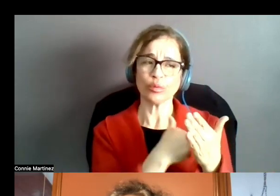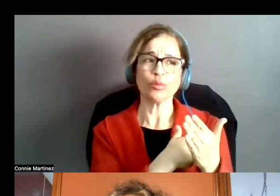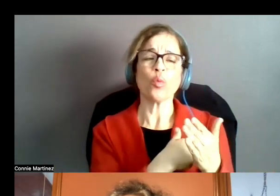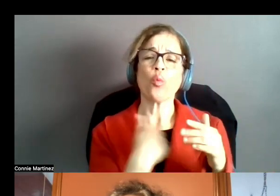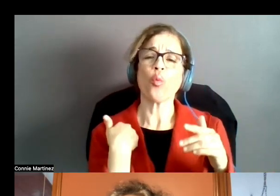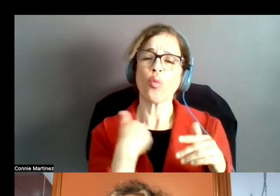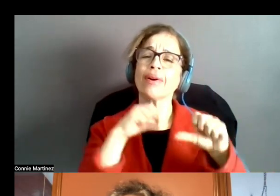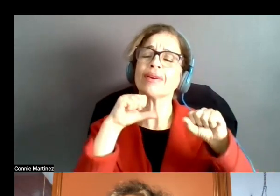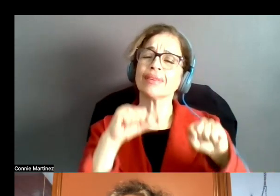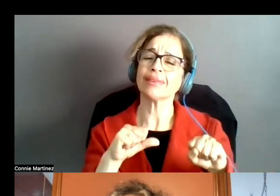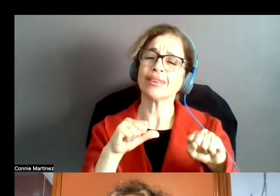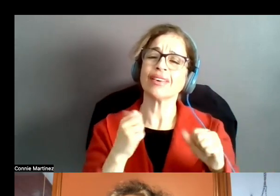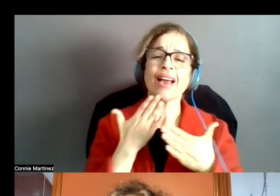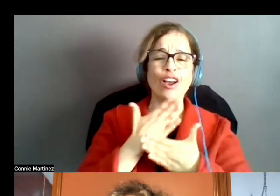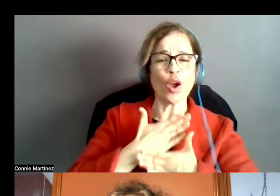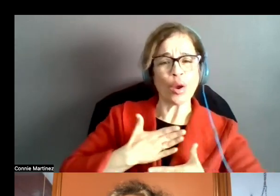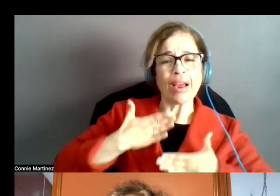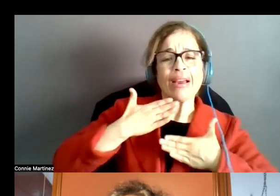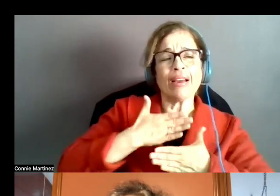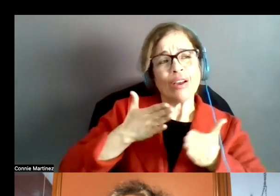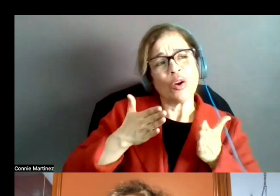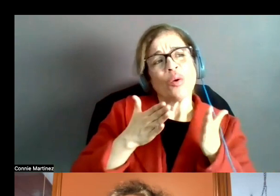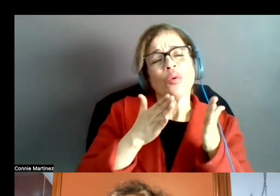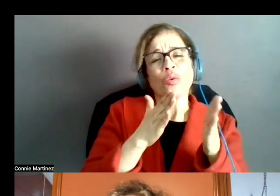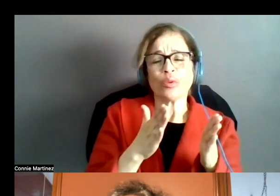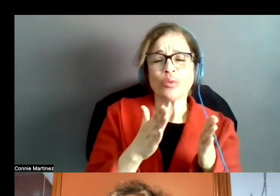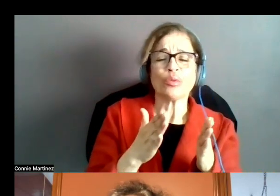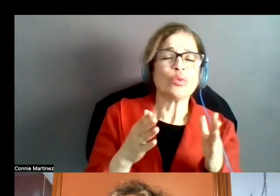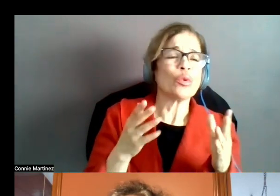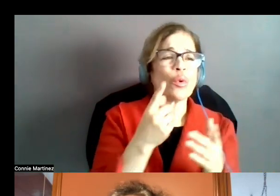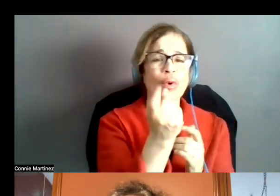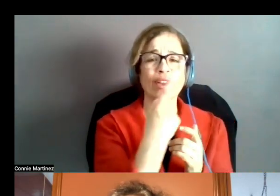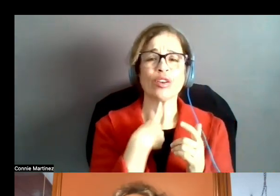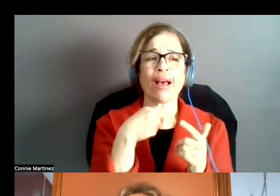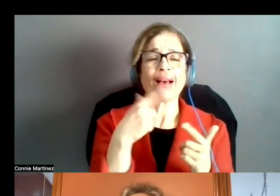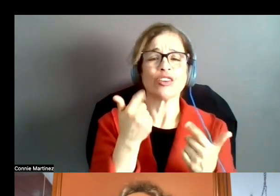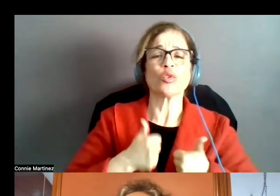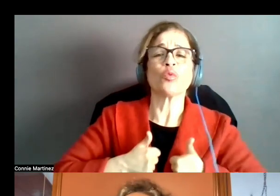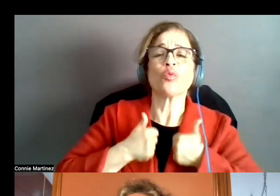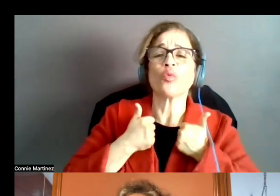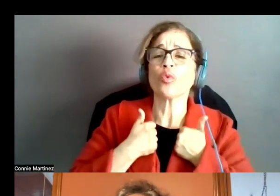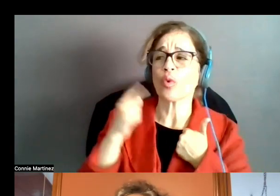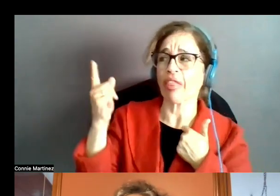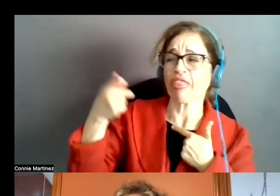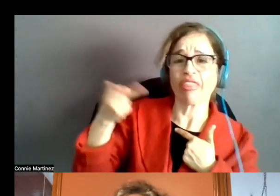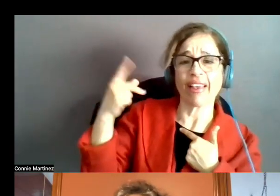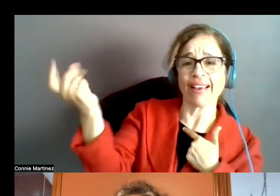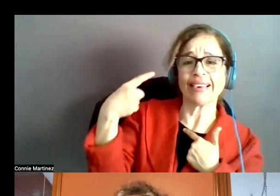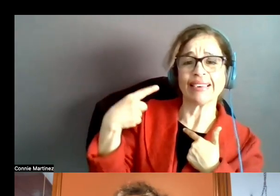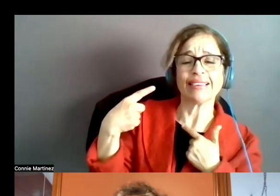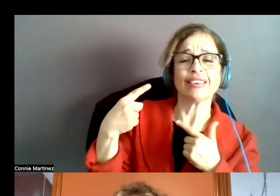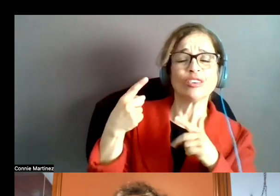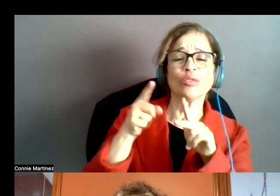actually enjoy, in a way, their efforts to survive, their efforts to